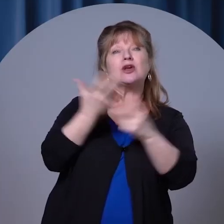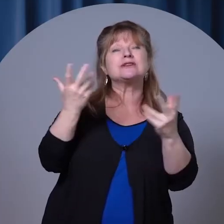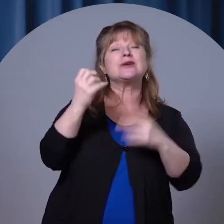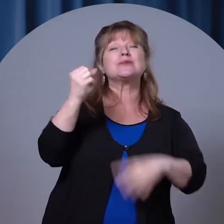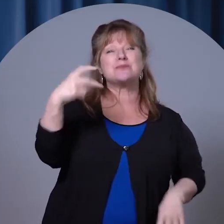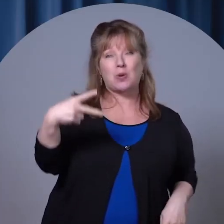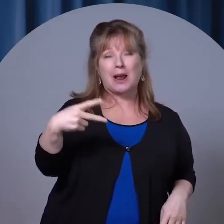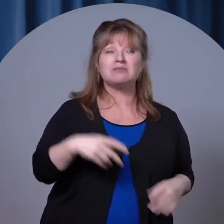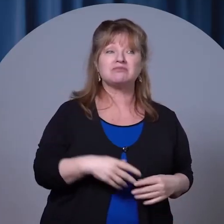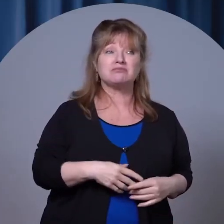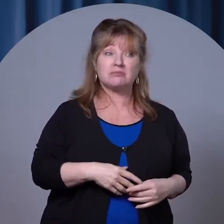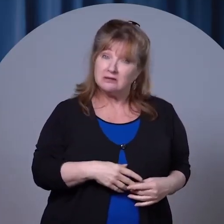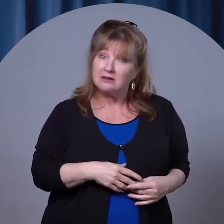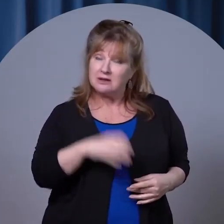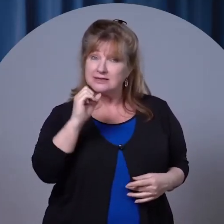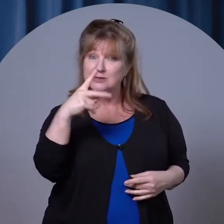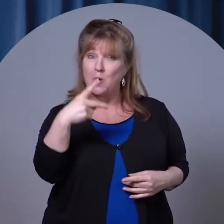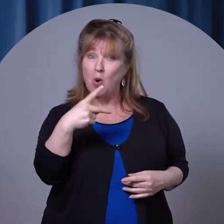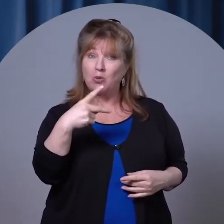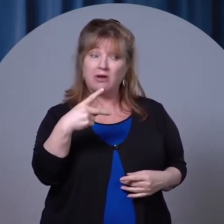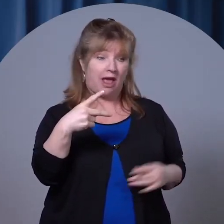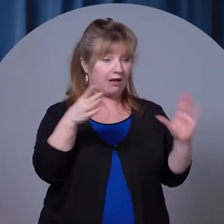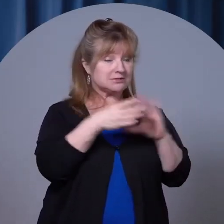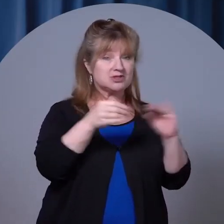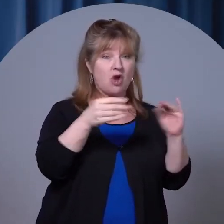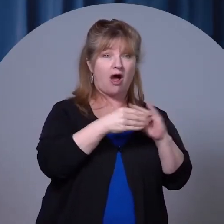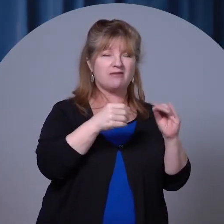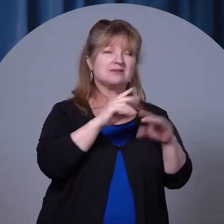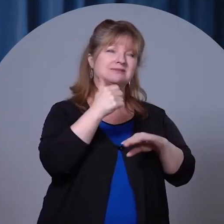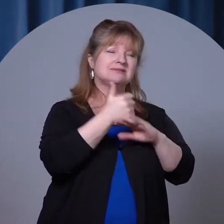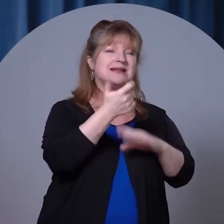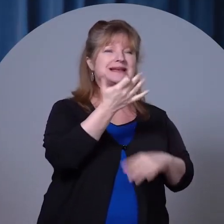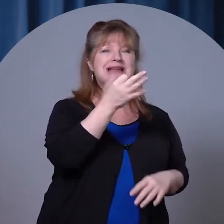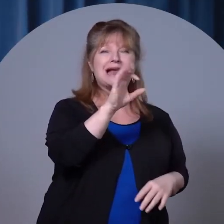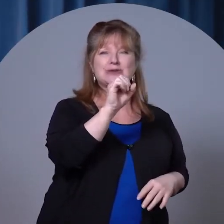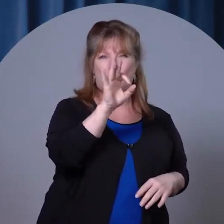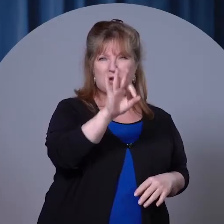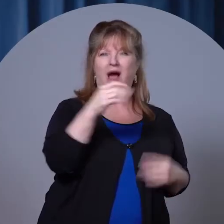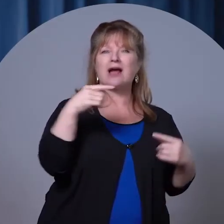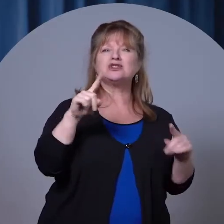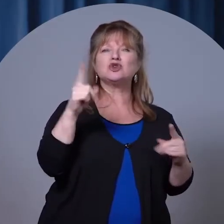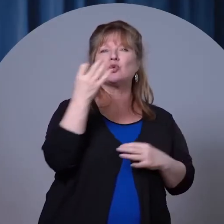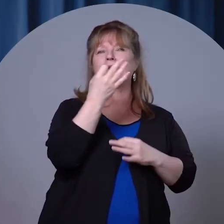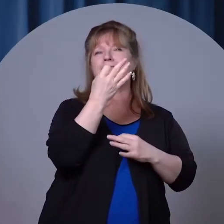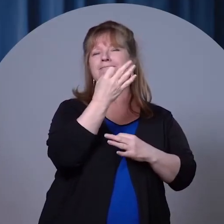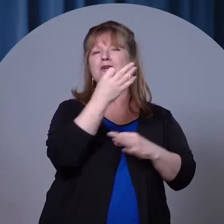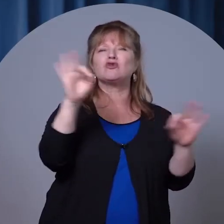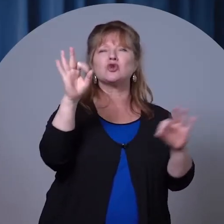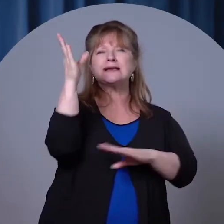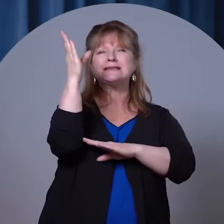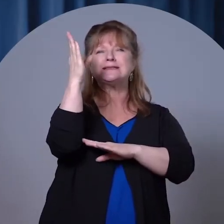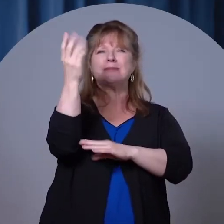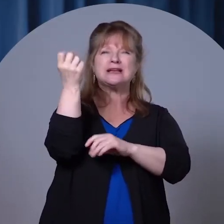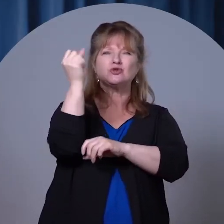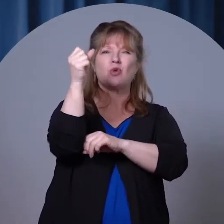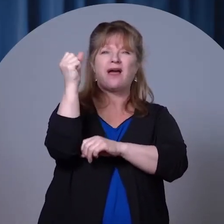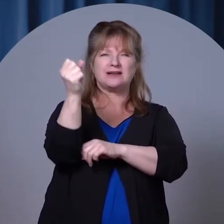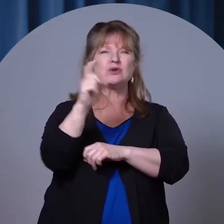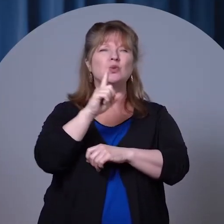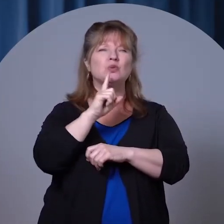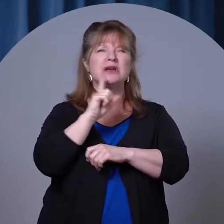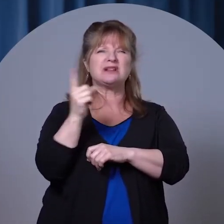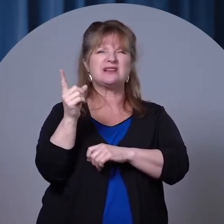accurate storytelling, showing humility by allowing the subject to guide me to their truth.